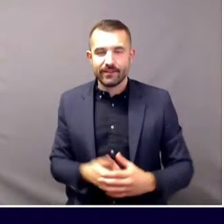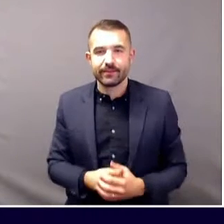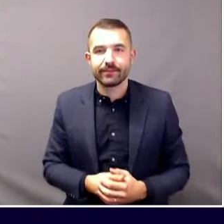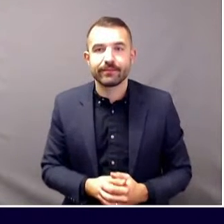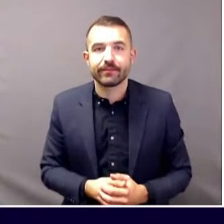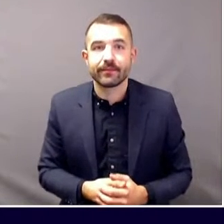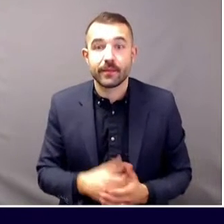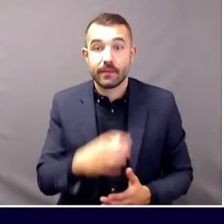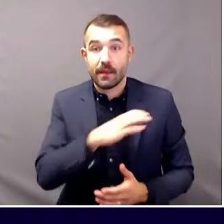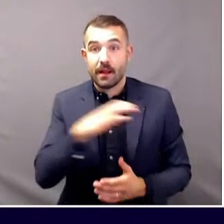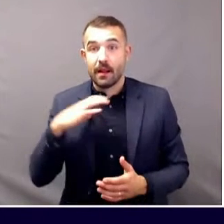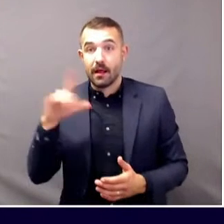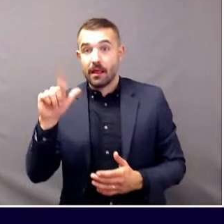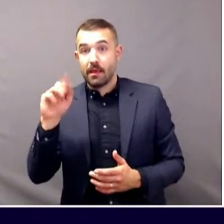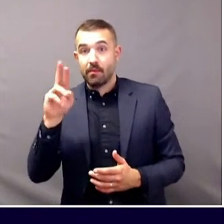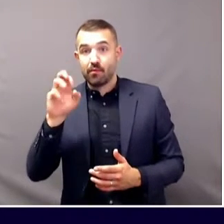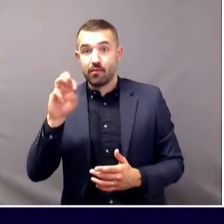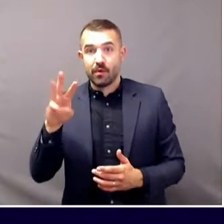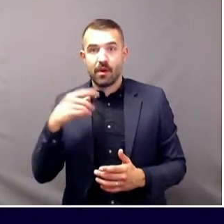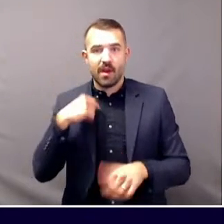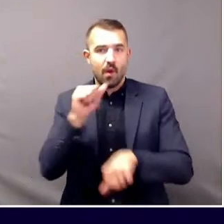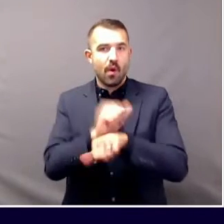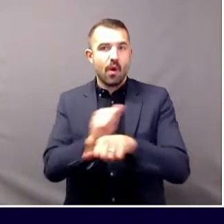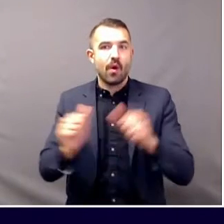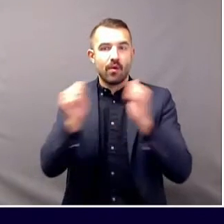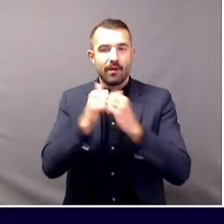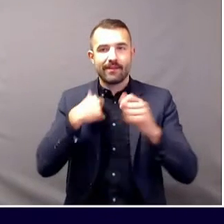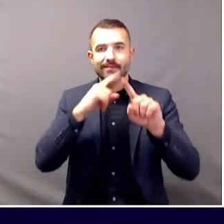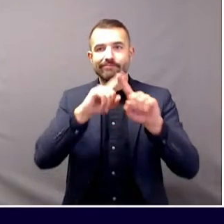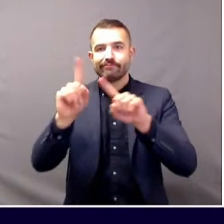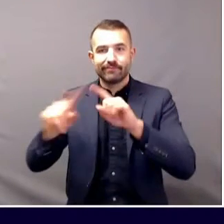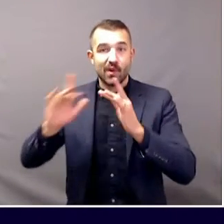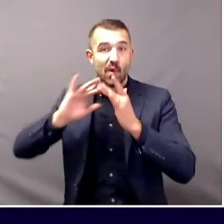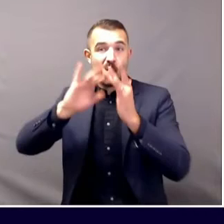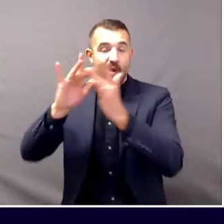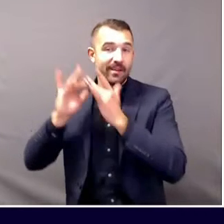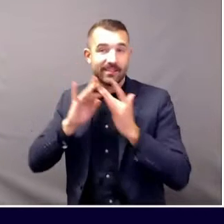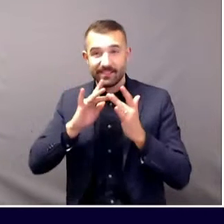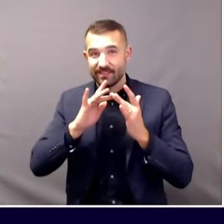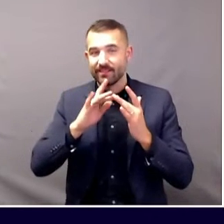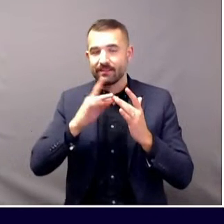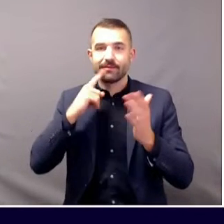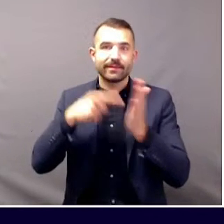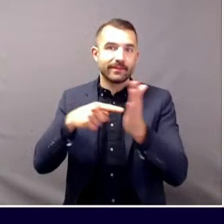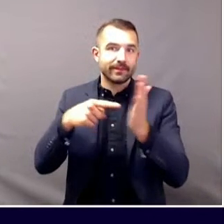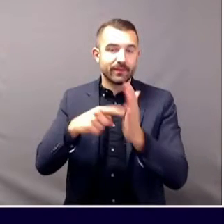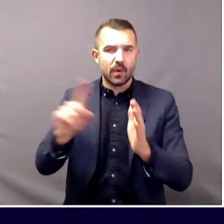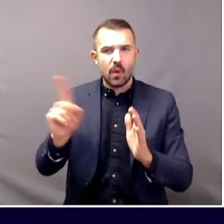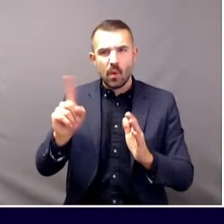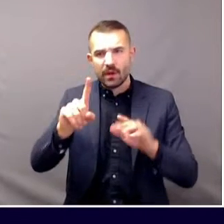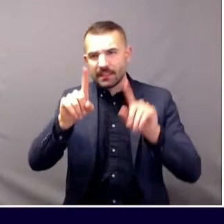do work with the websites that show where testing is. There is one called